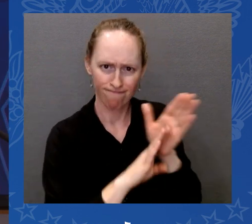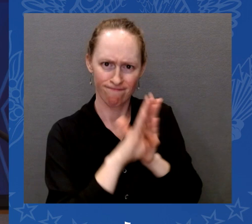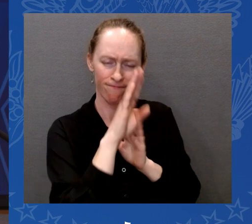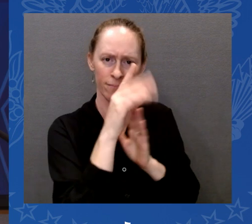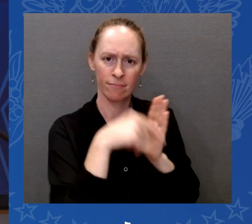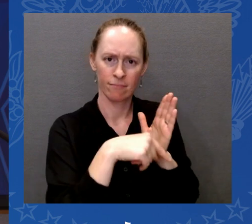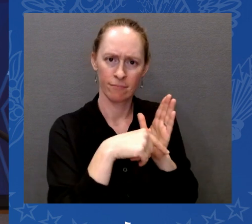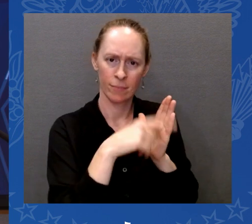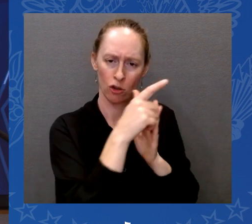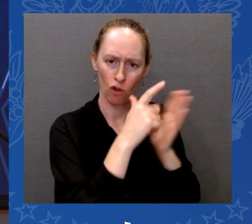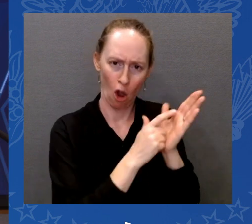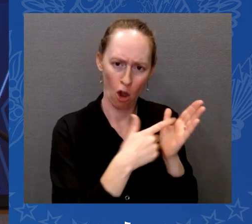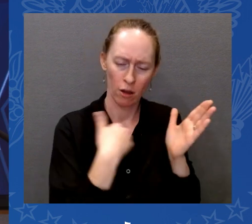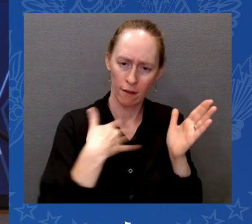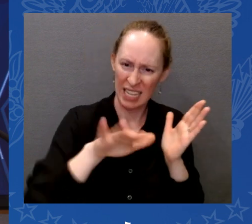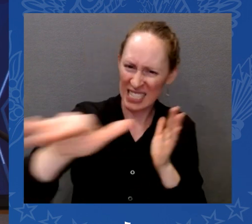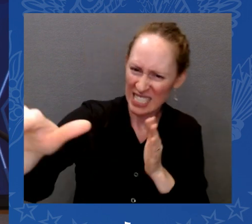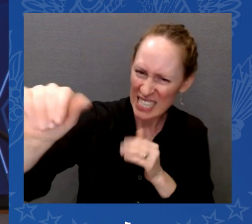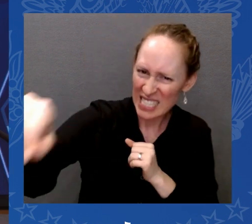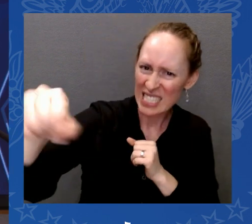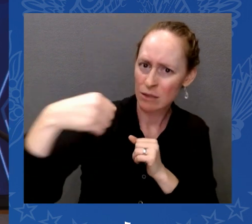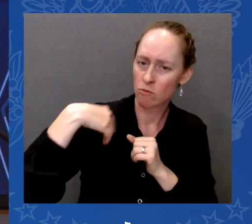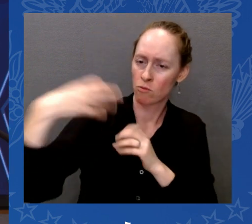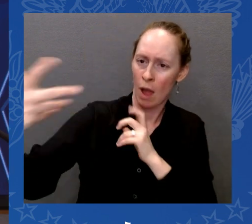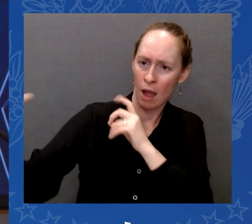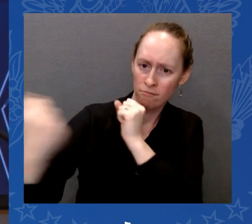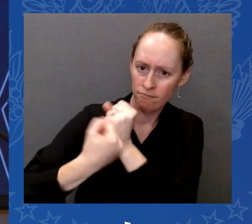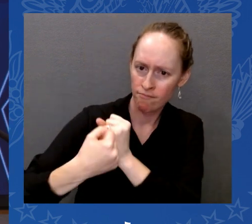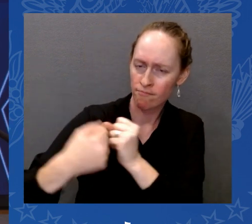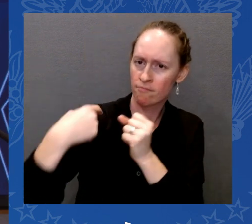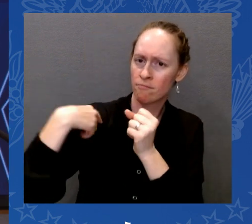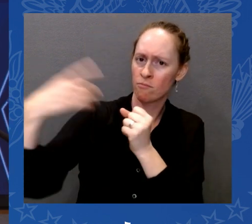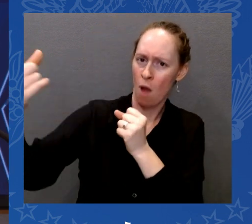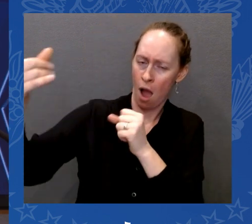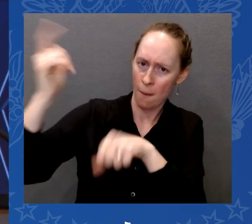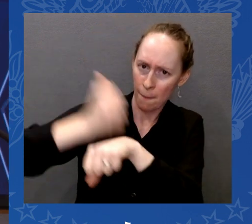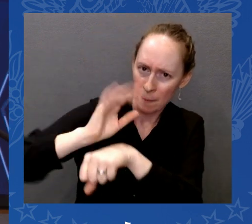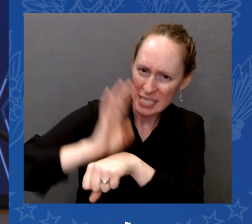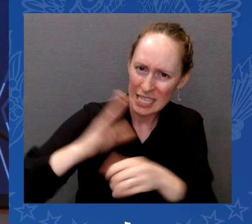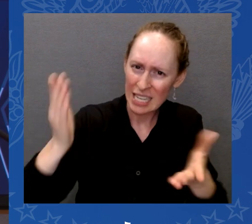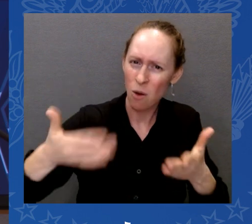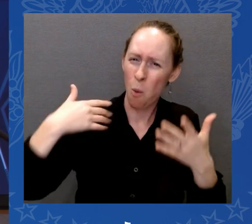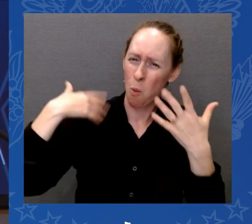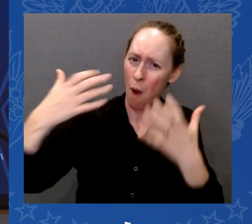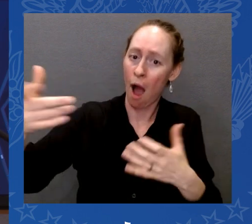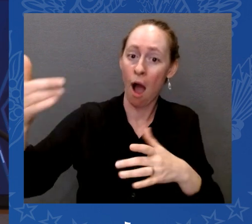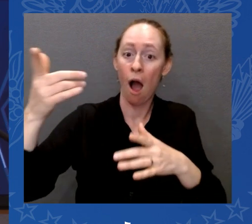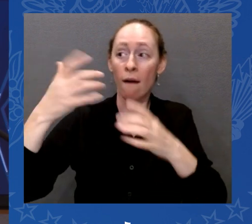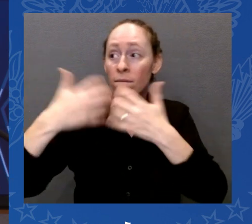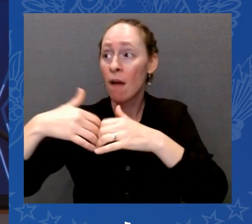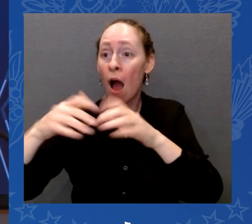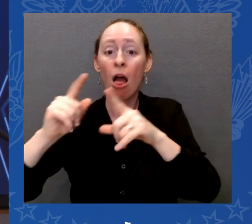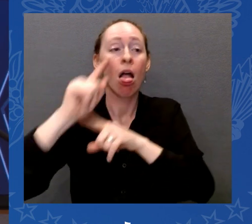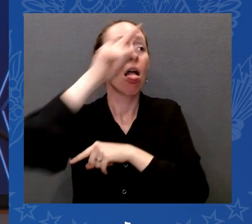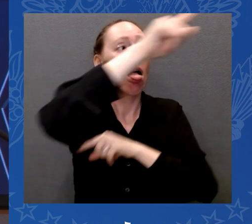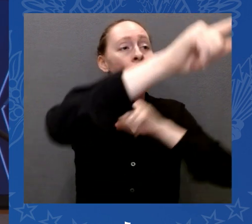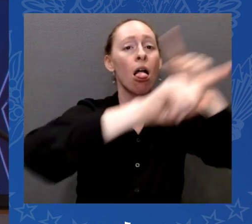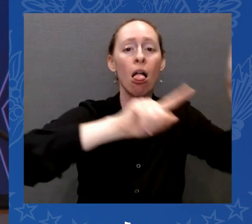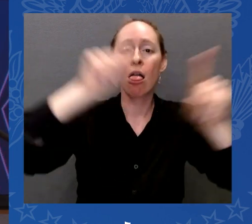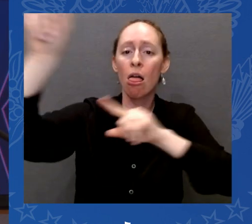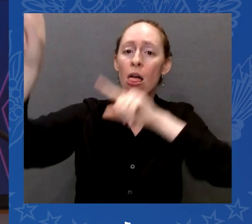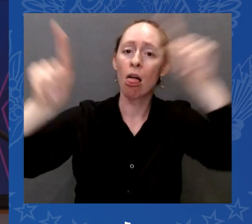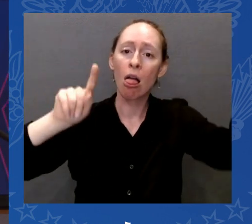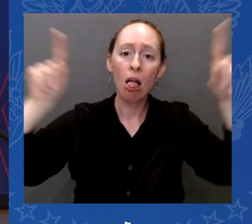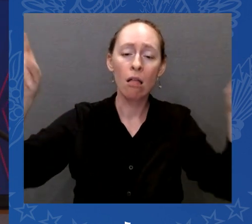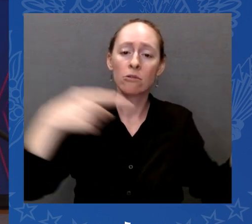back. Yeah, we don't want those plants going to China or Germany or anywhere else, but we're not going to do it unless we do it